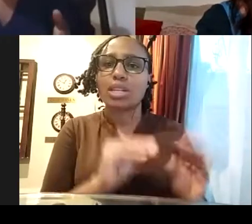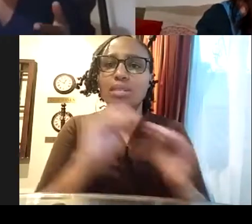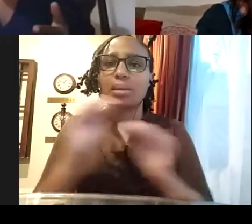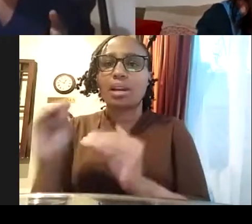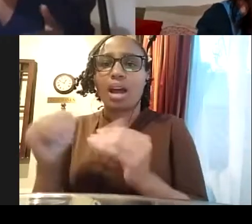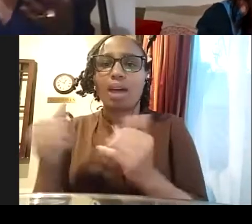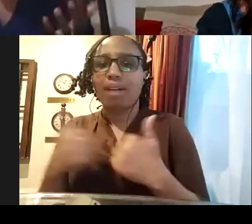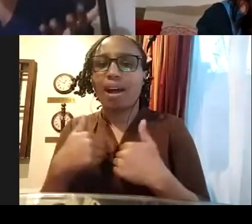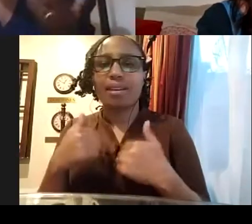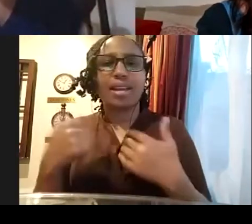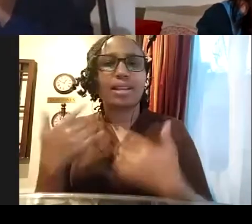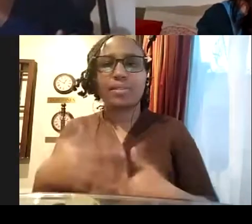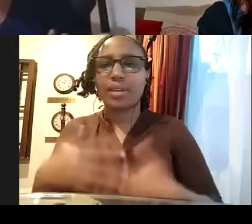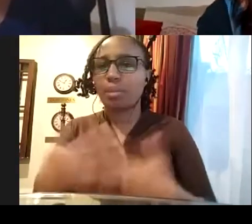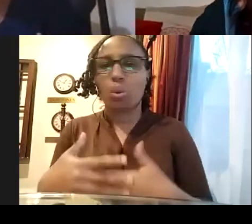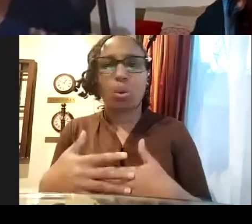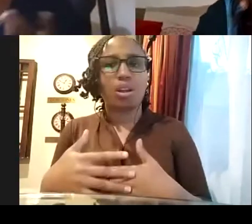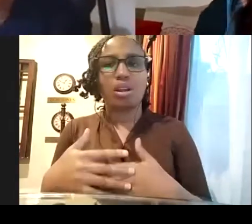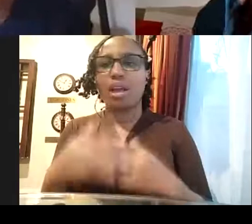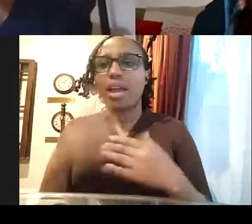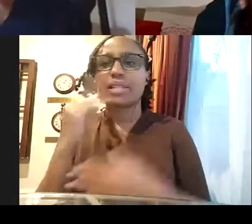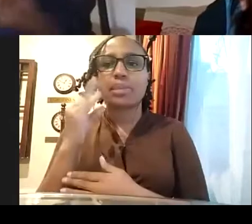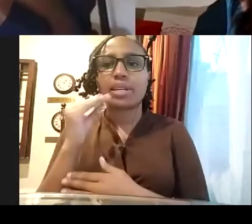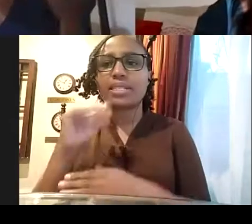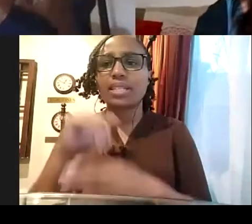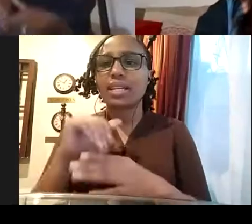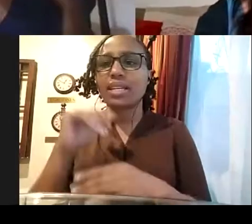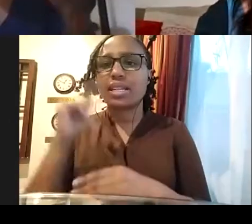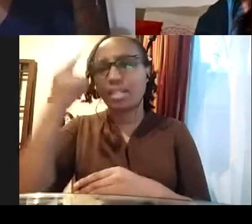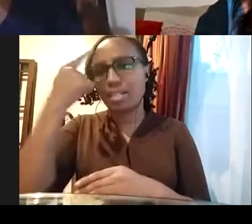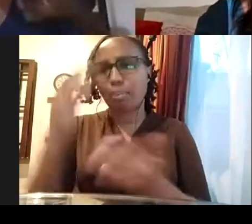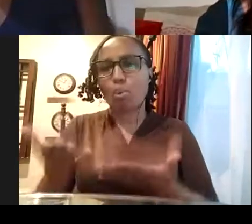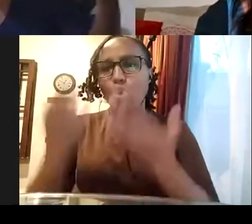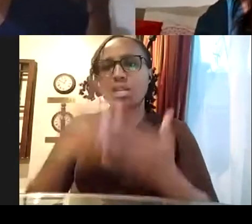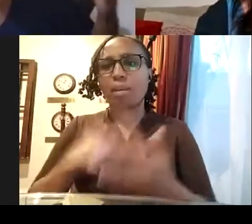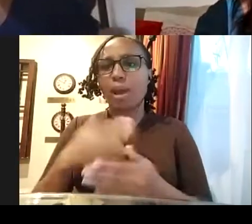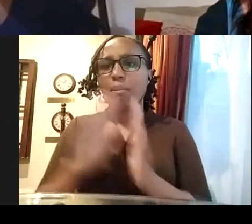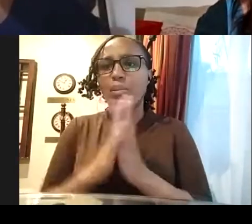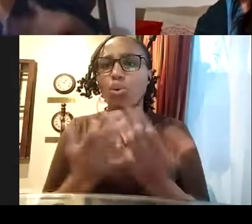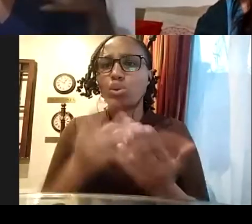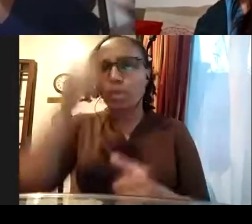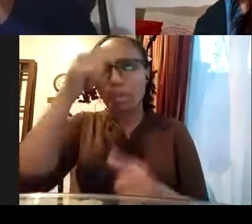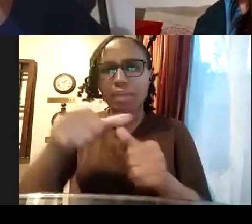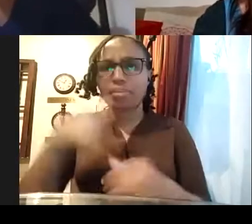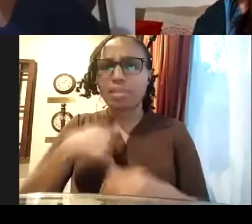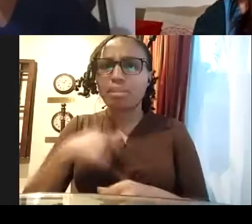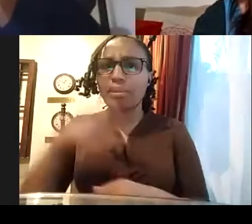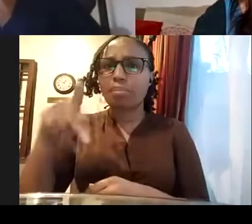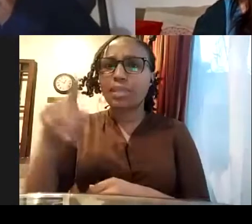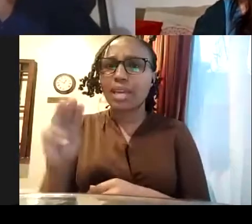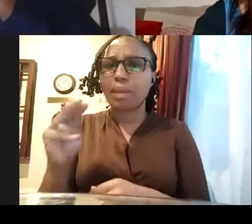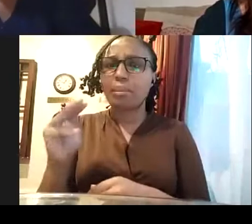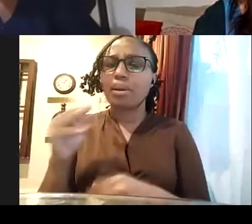incredible experiences in India promoting my book, where people are just like, oh, you reminded me of like the prime ministers and the people who lead our countries here in